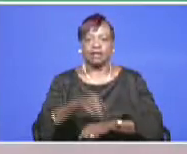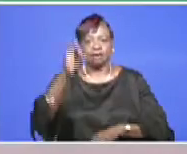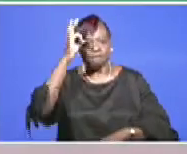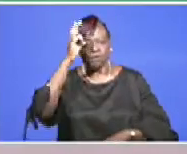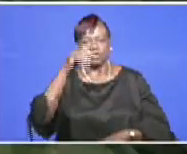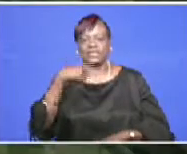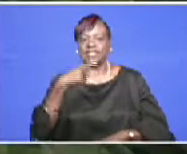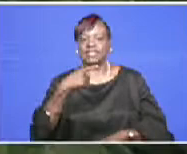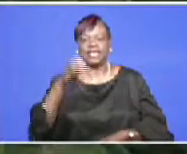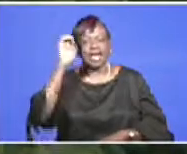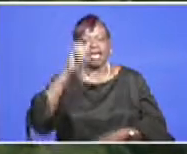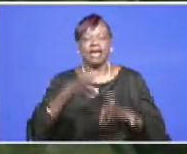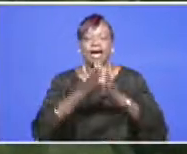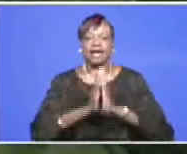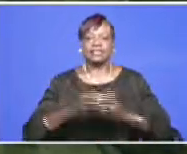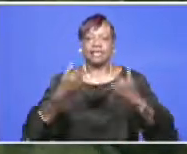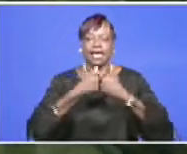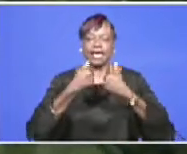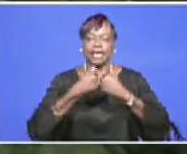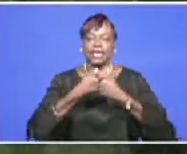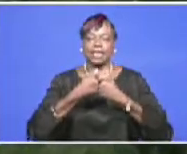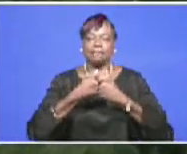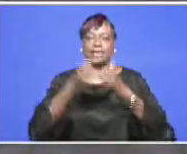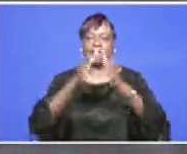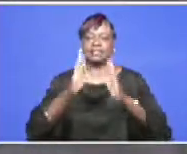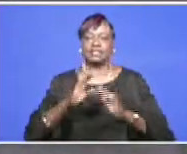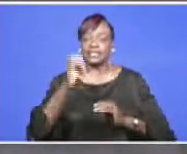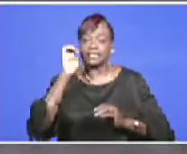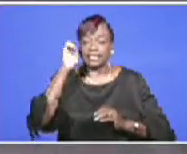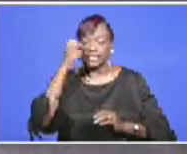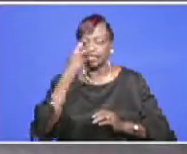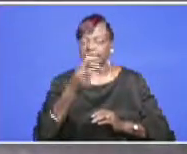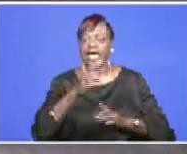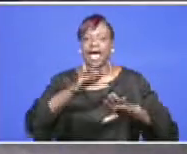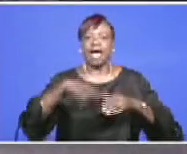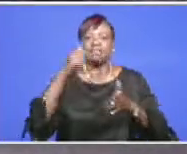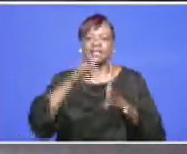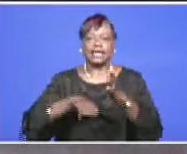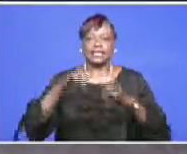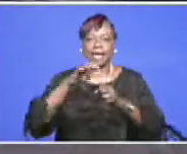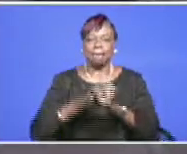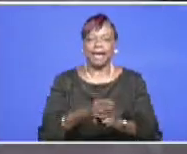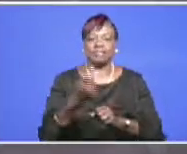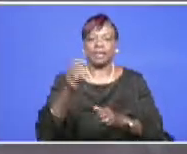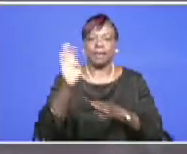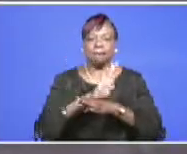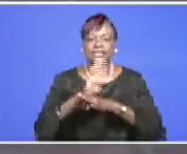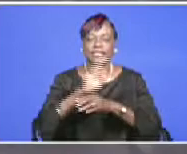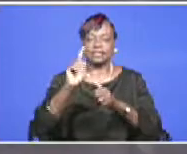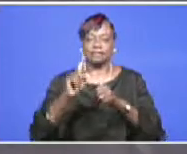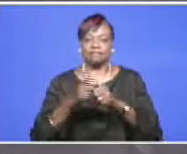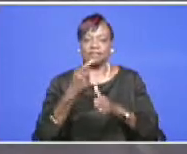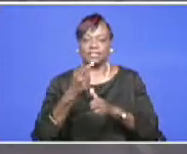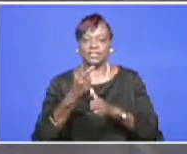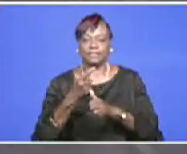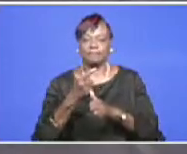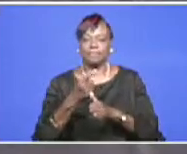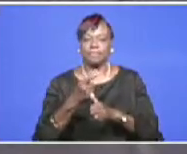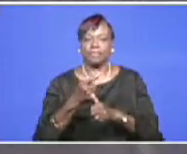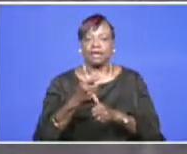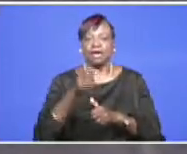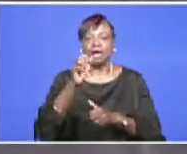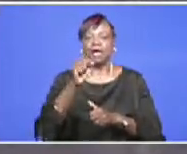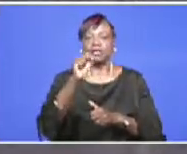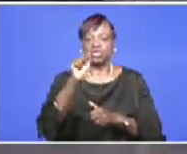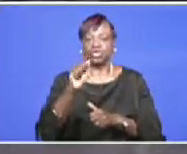houses to see how the taxes impact their businesses first. Ashura Wynn also announced last week that it intends to close several locations,